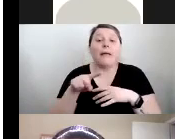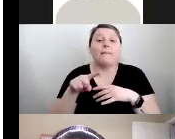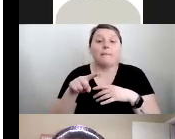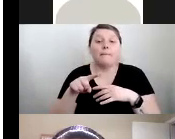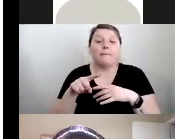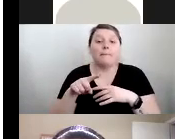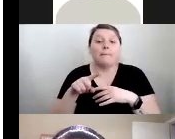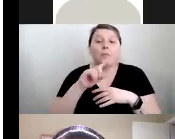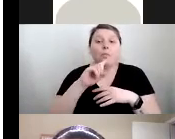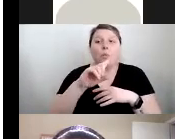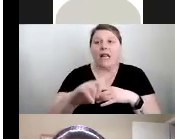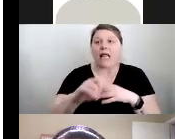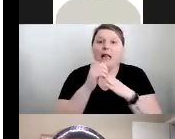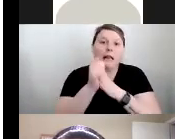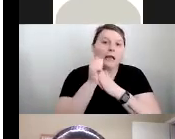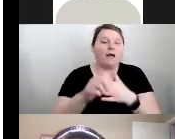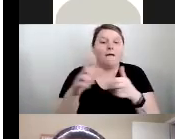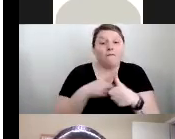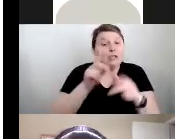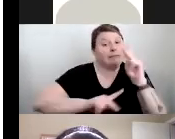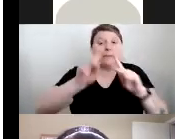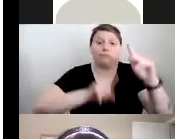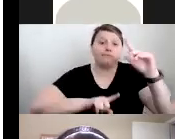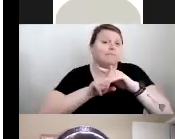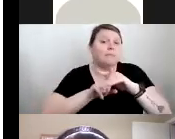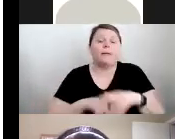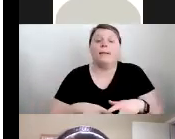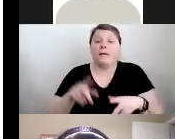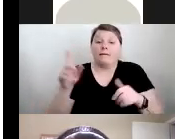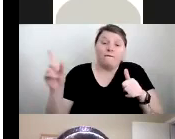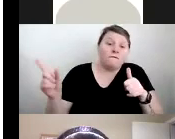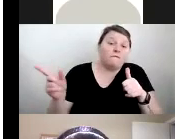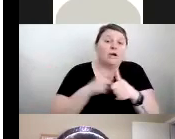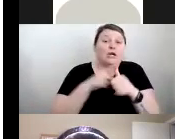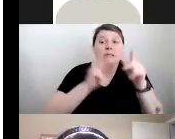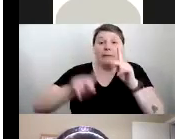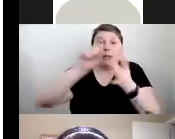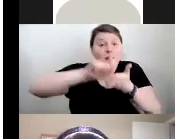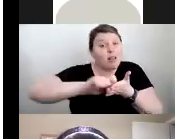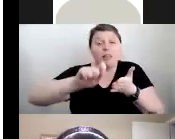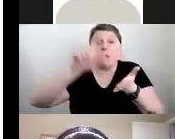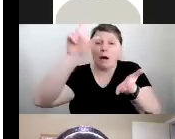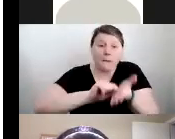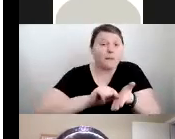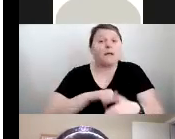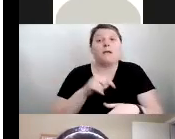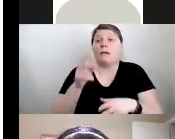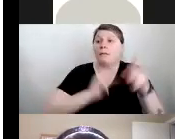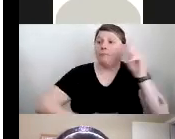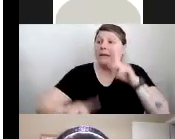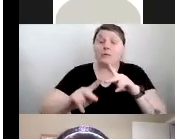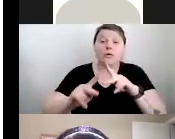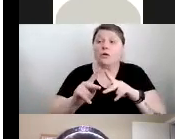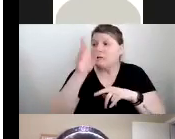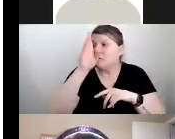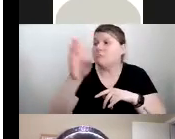the tip of the spear, the first people to show up, the people who are the first authors on the publications, the people talking to the press. They're not just